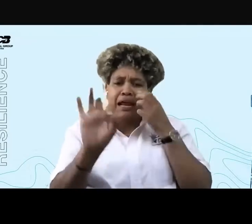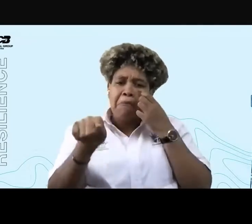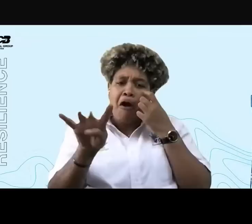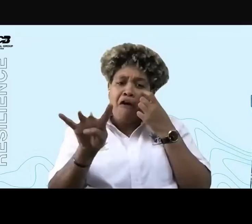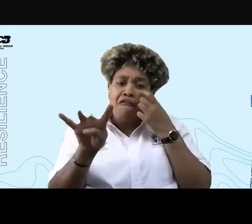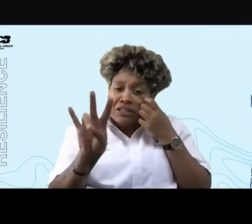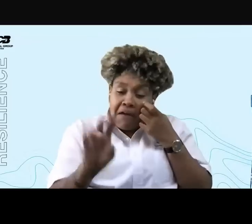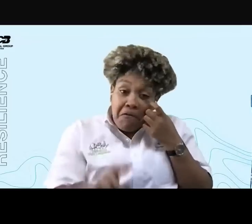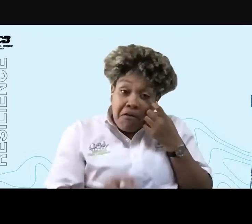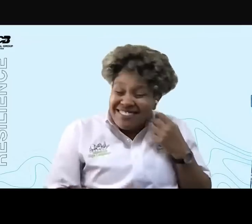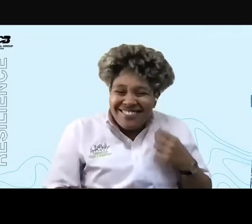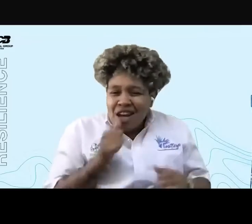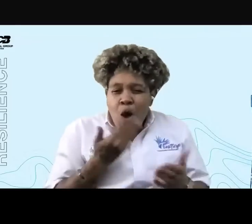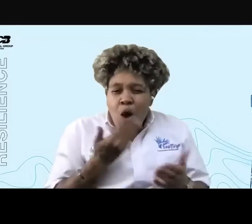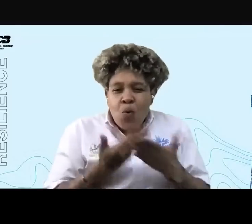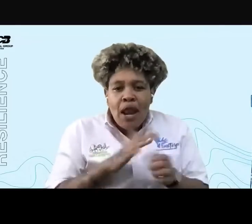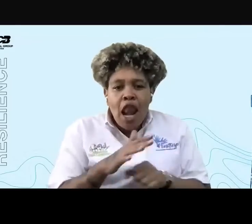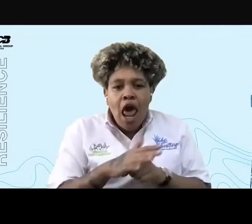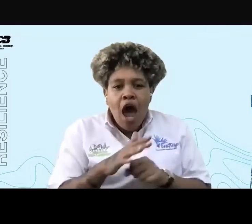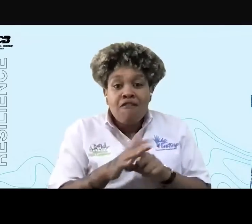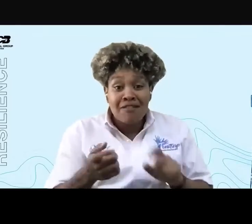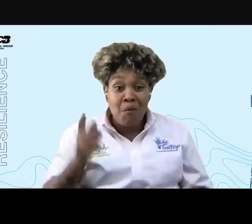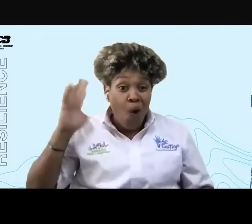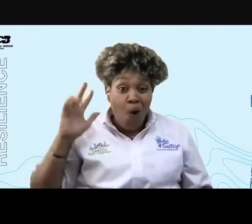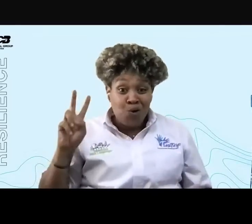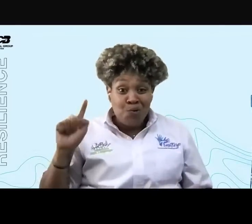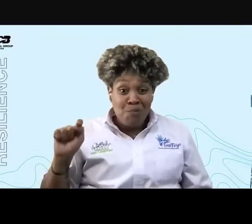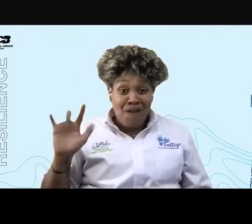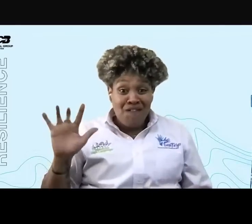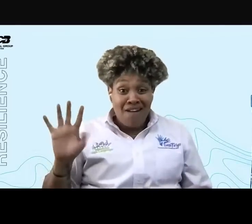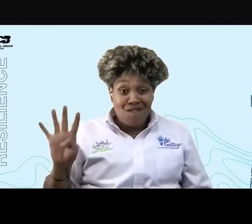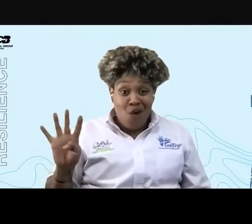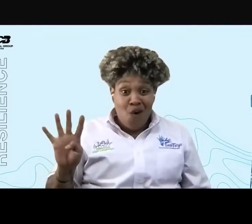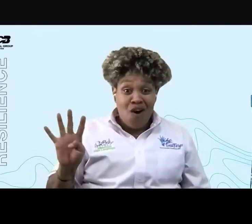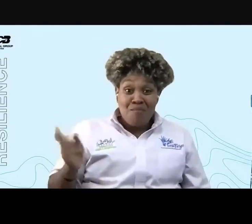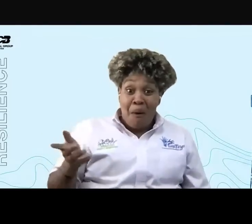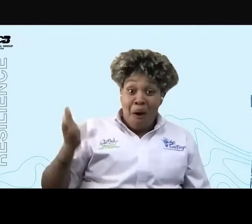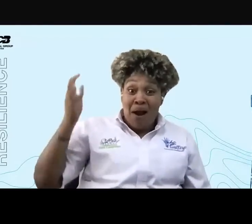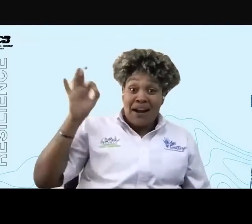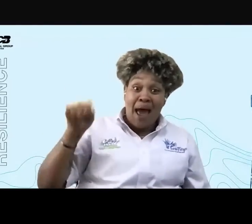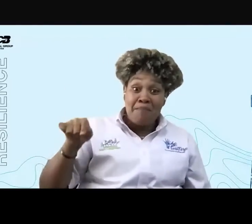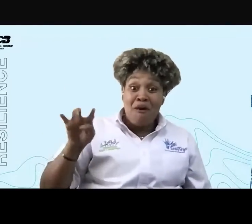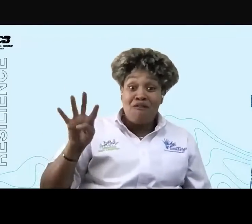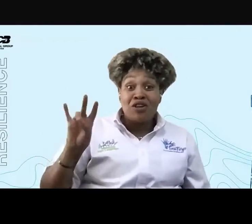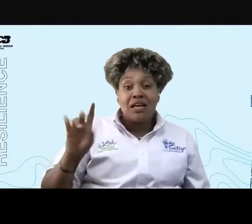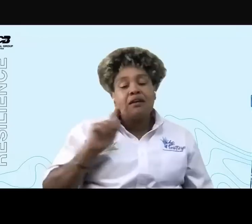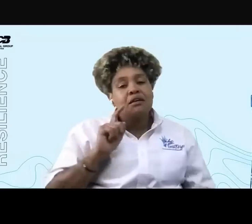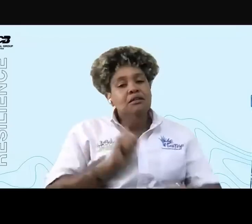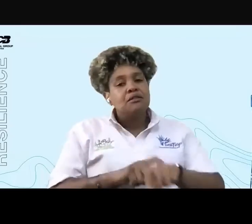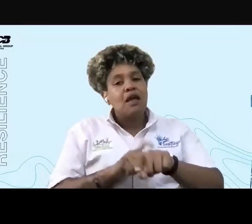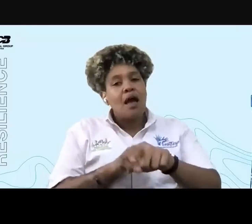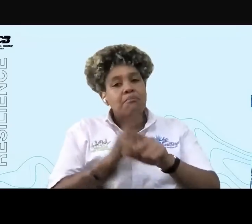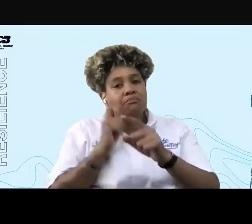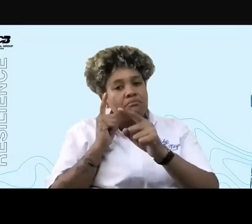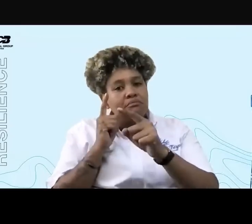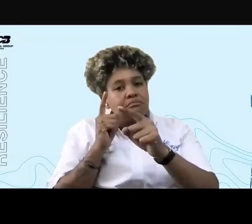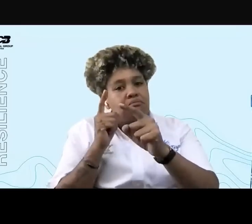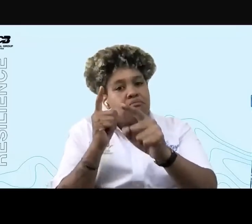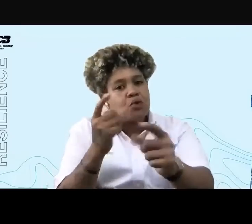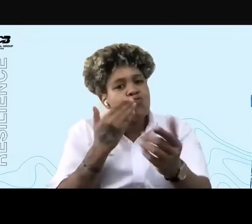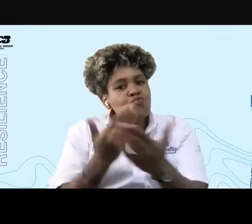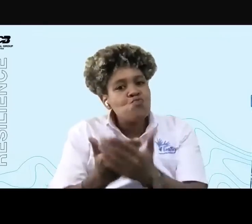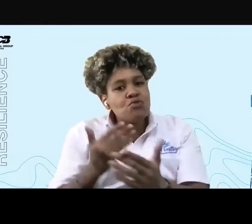9.47. That's not good. But coming from 2.54, it's directionally, it's fine. But we're not